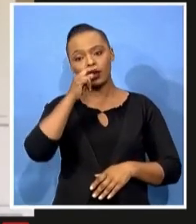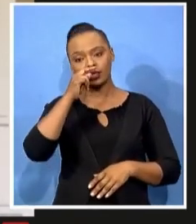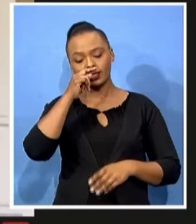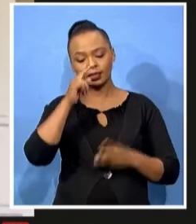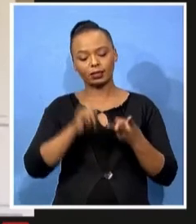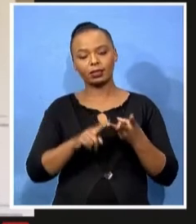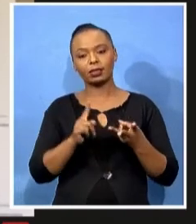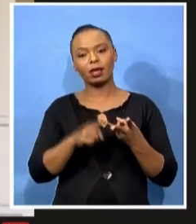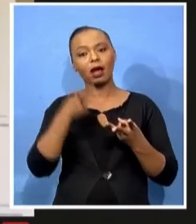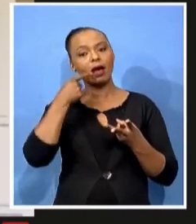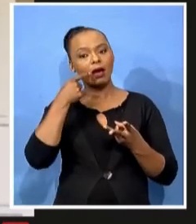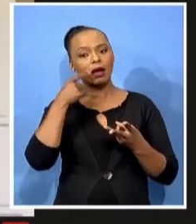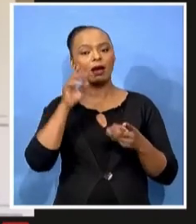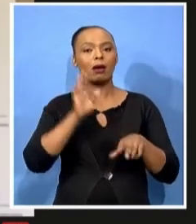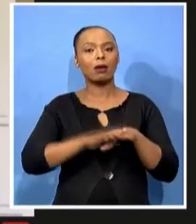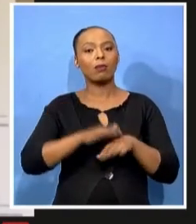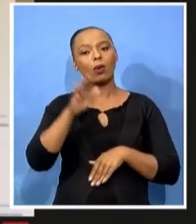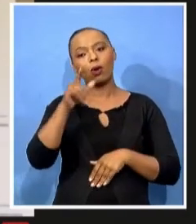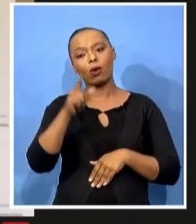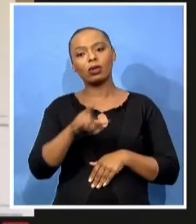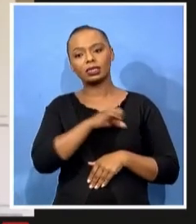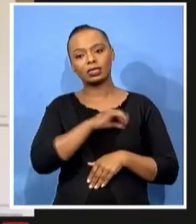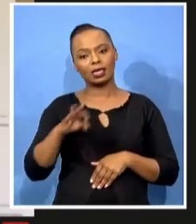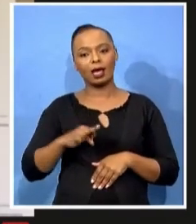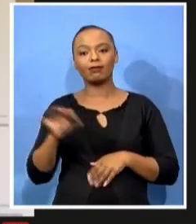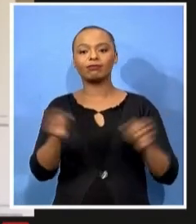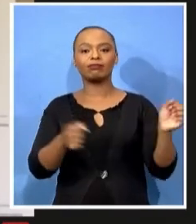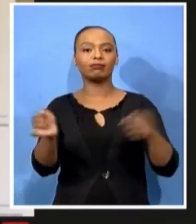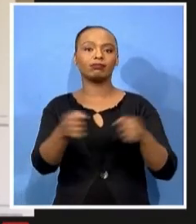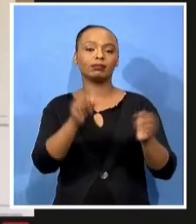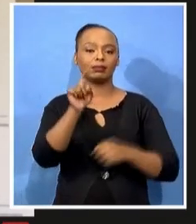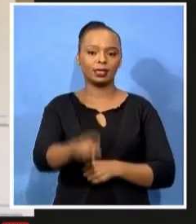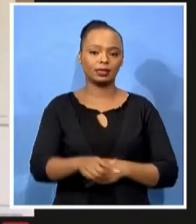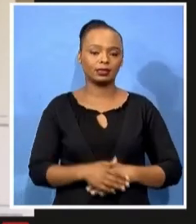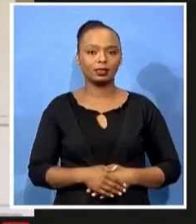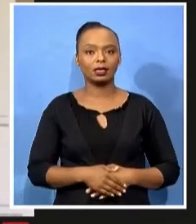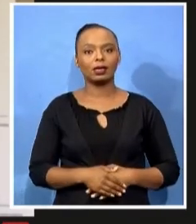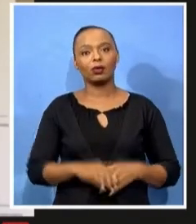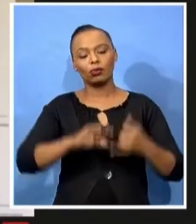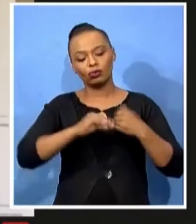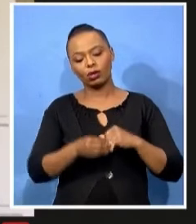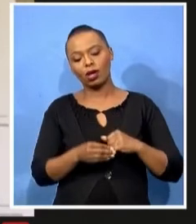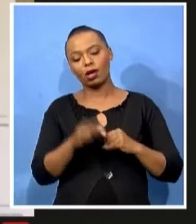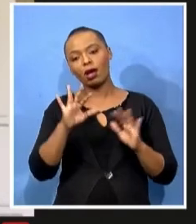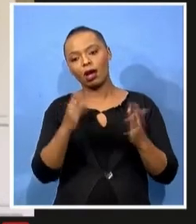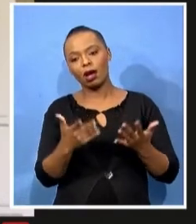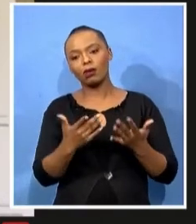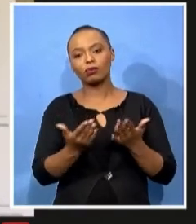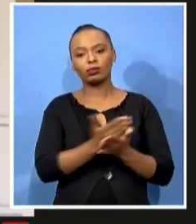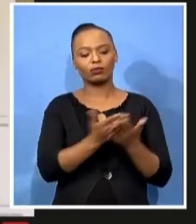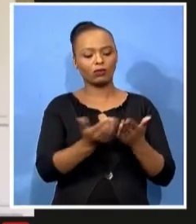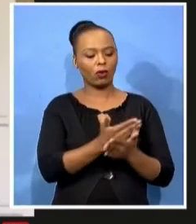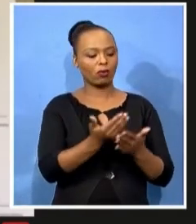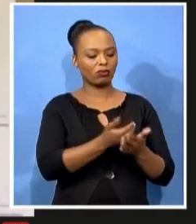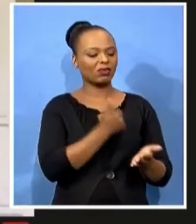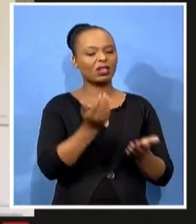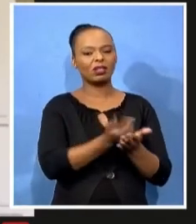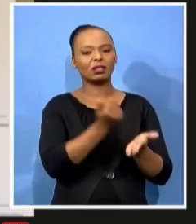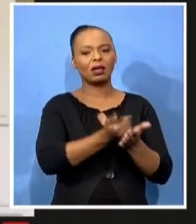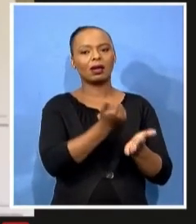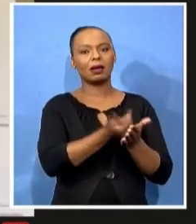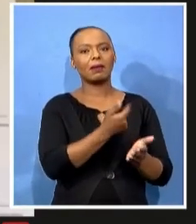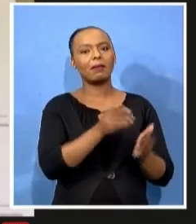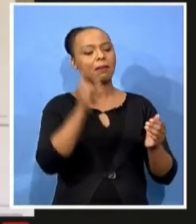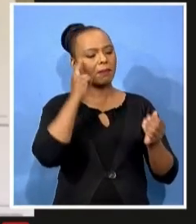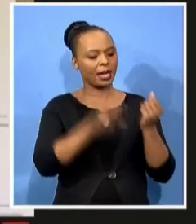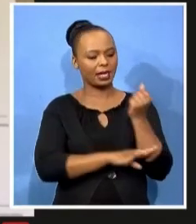be the reactivation of the beds that had been decommissioned in some of the areas. And our record so far is showing